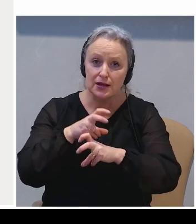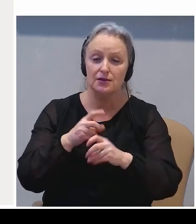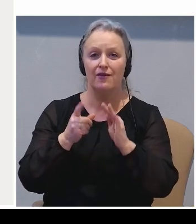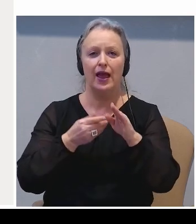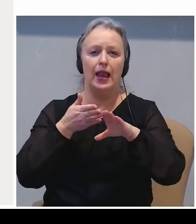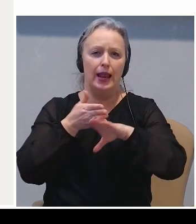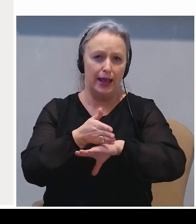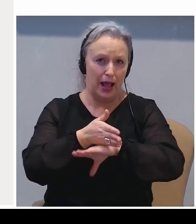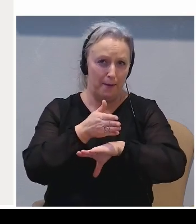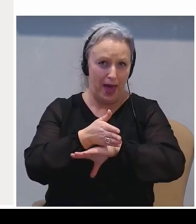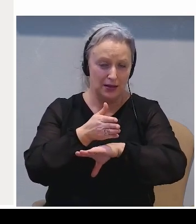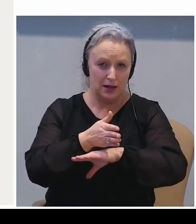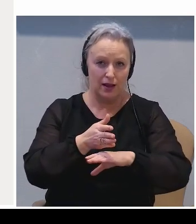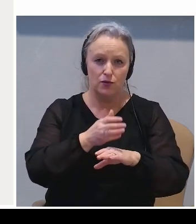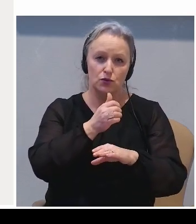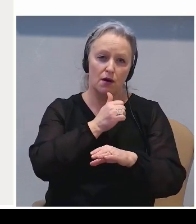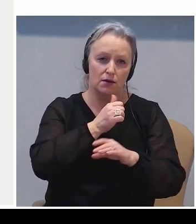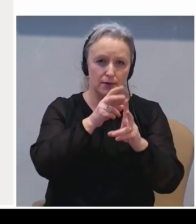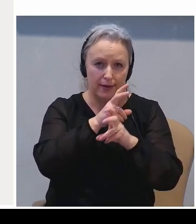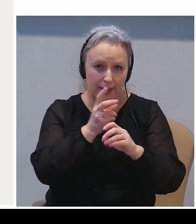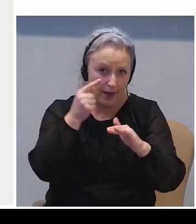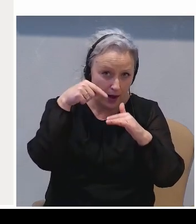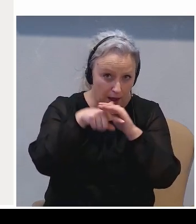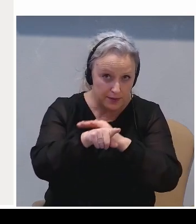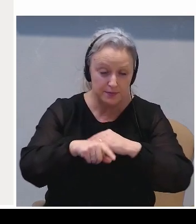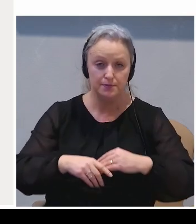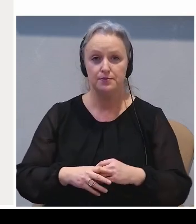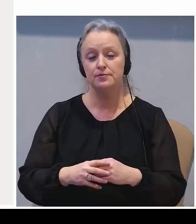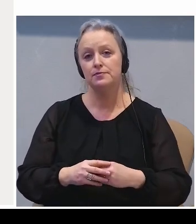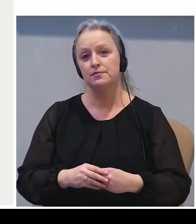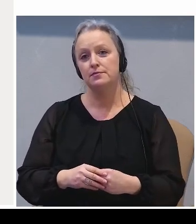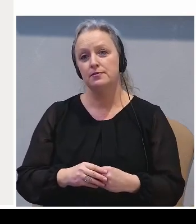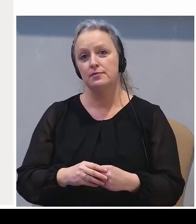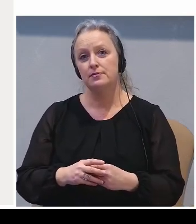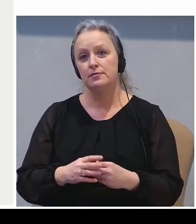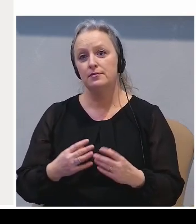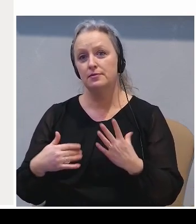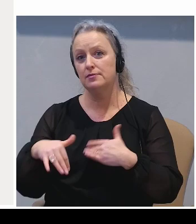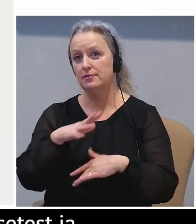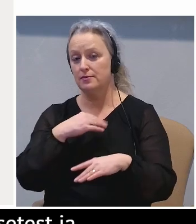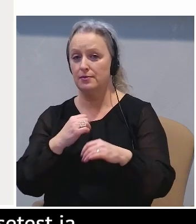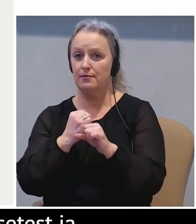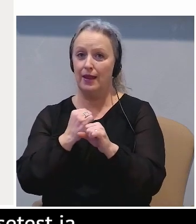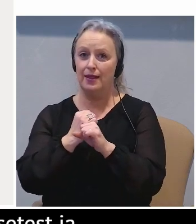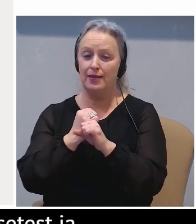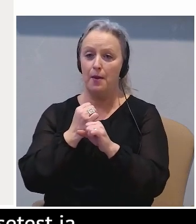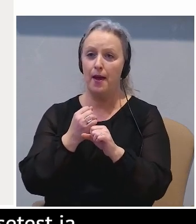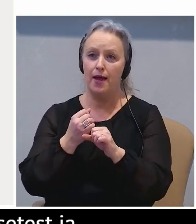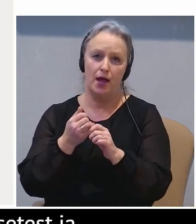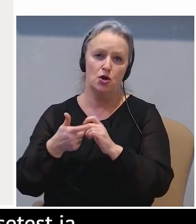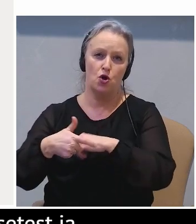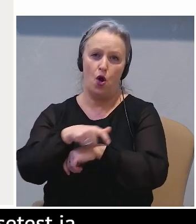trials, commercial clinical trials. It's mostly academic trials, so what we call investigator-initiated clinical trials or